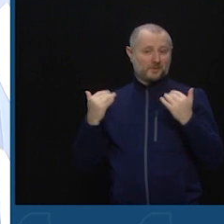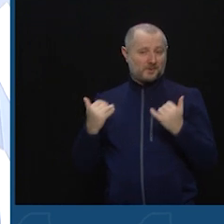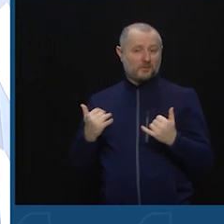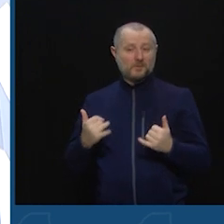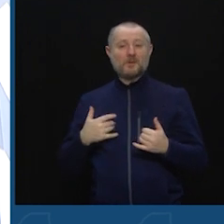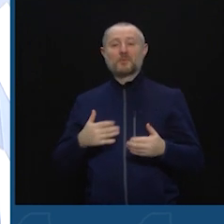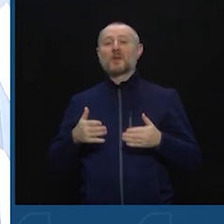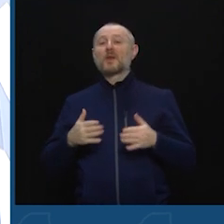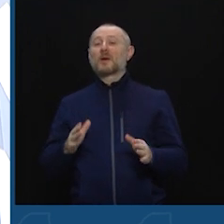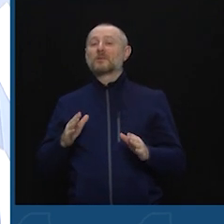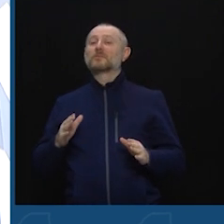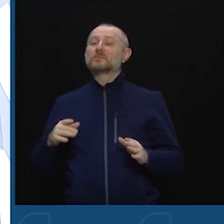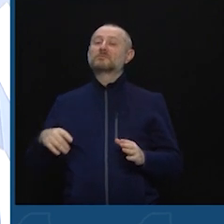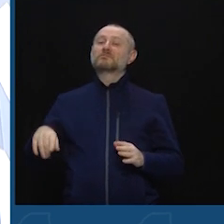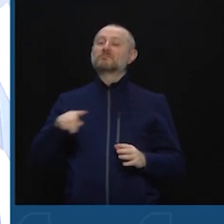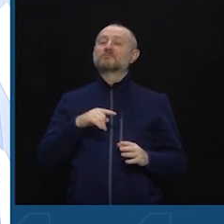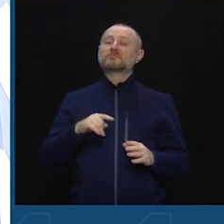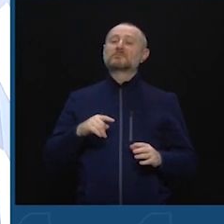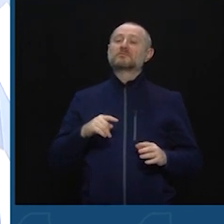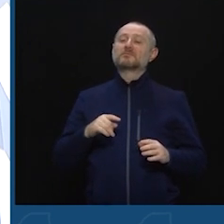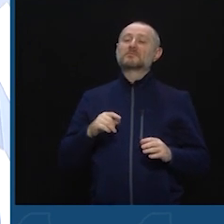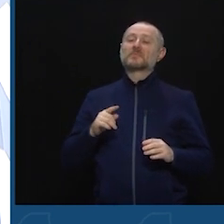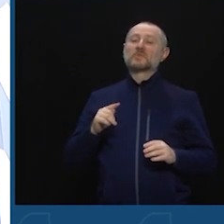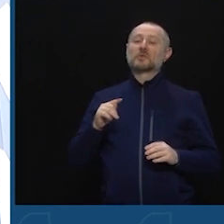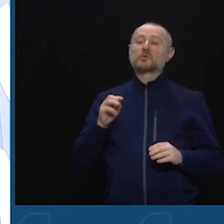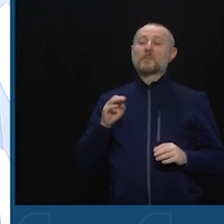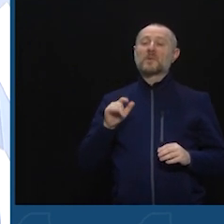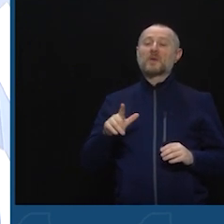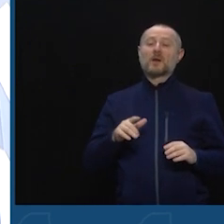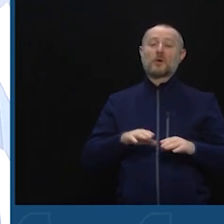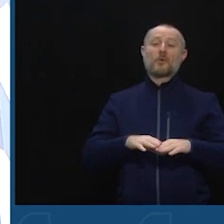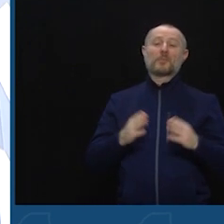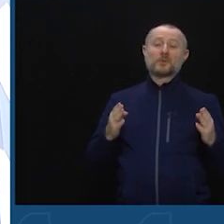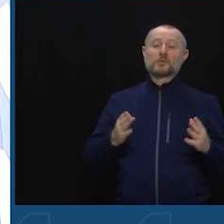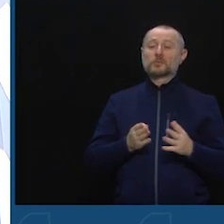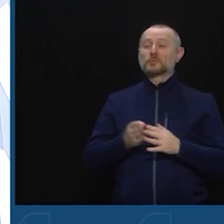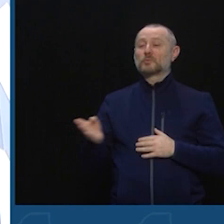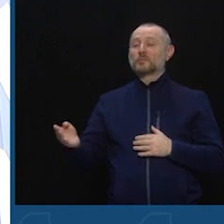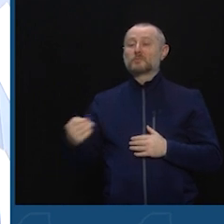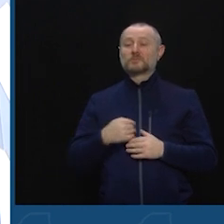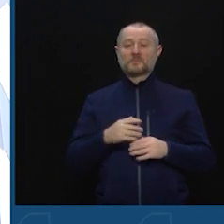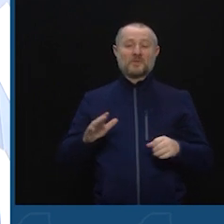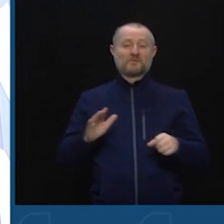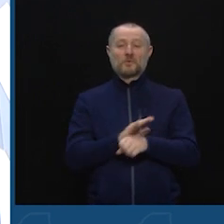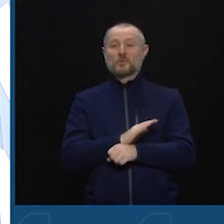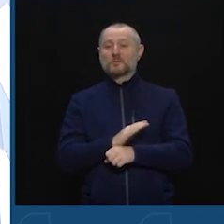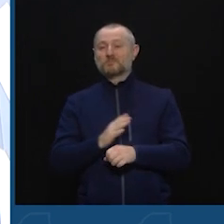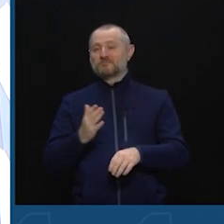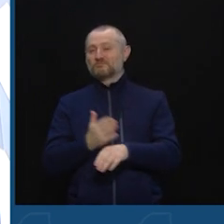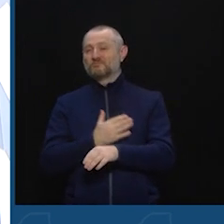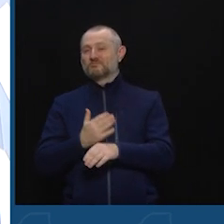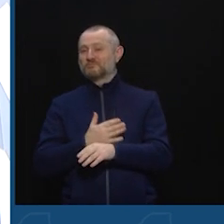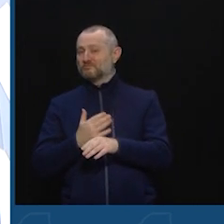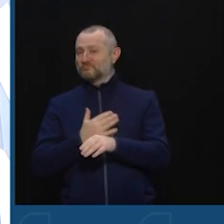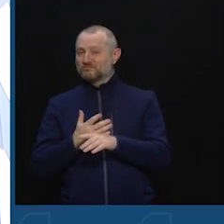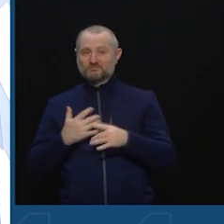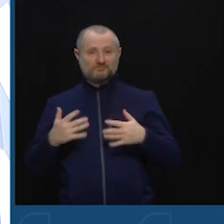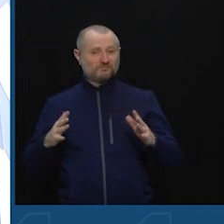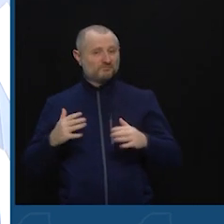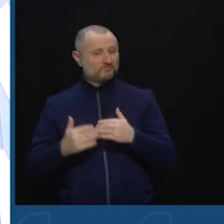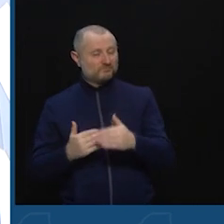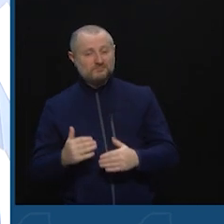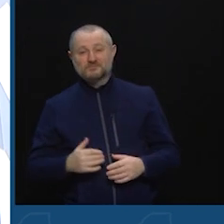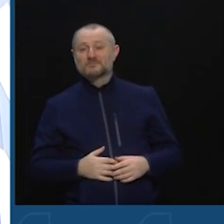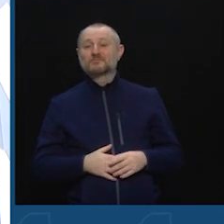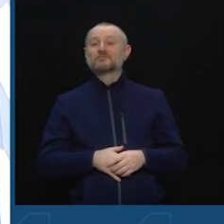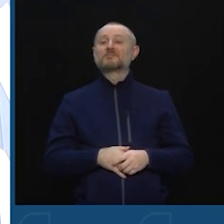to remain fully operational throughout the entire construction process. Their unique design, connecting the